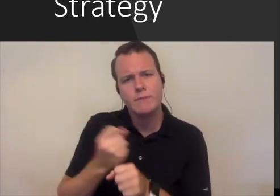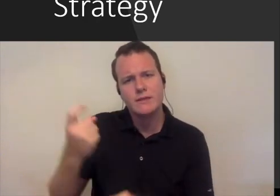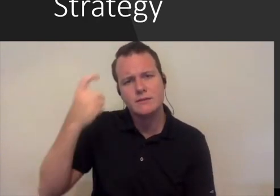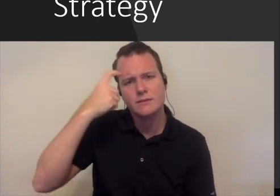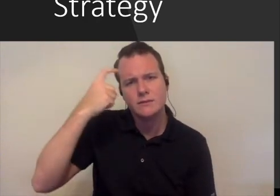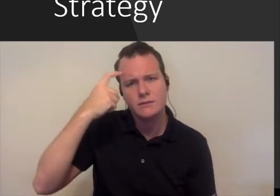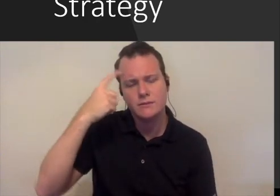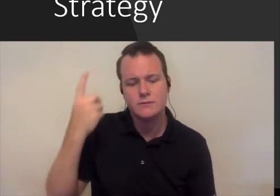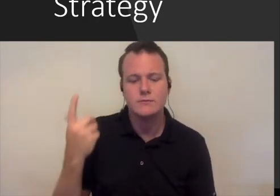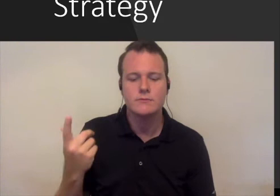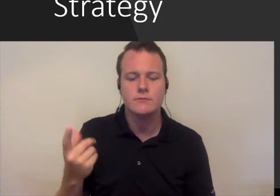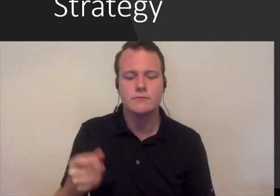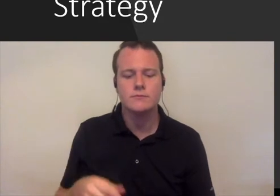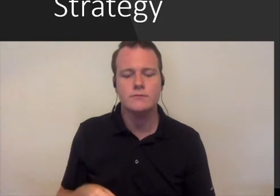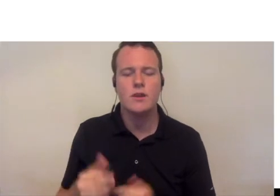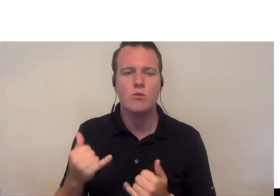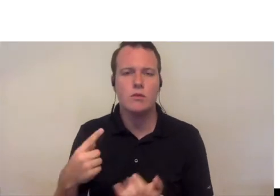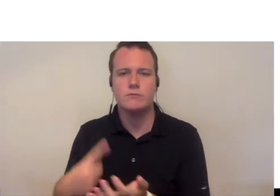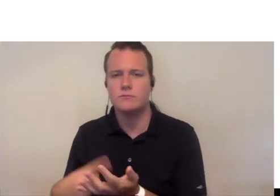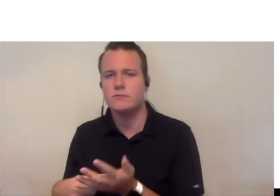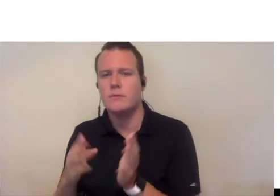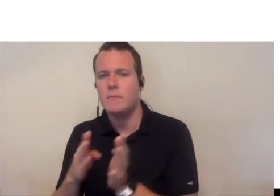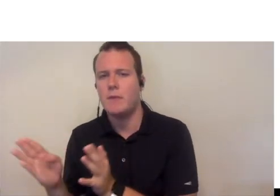moments. So let's look at phase 3.